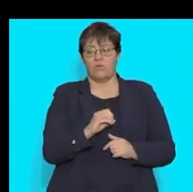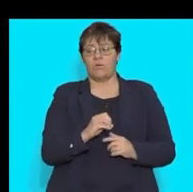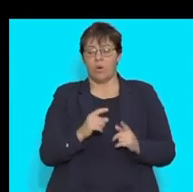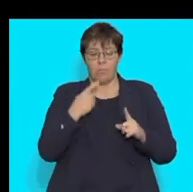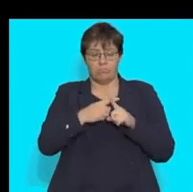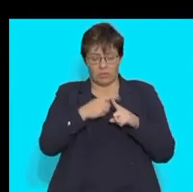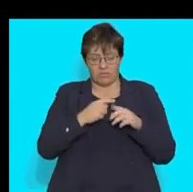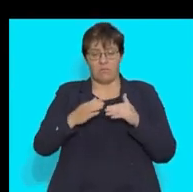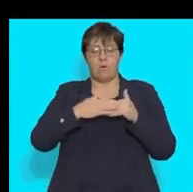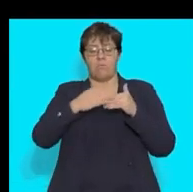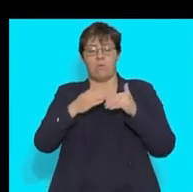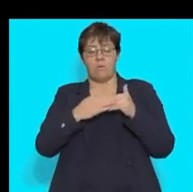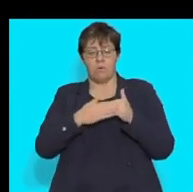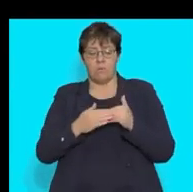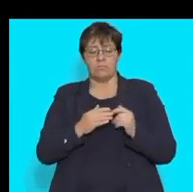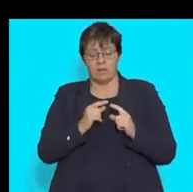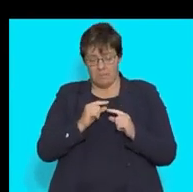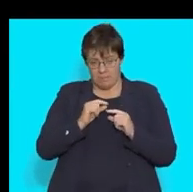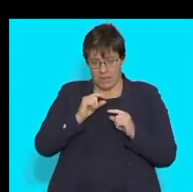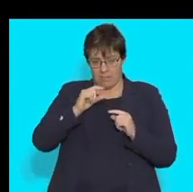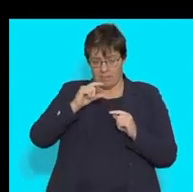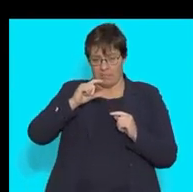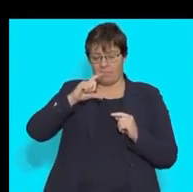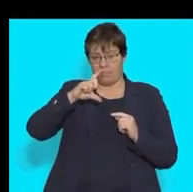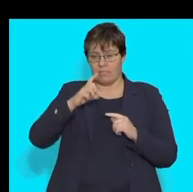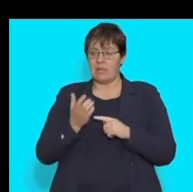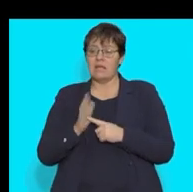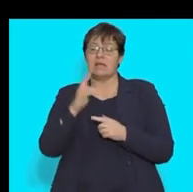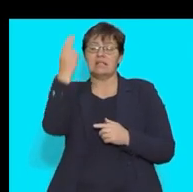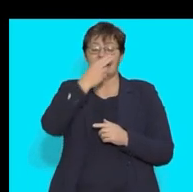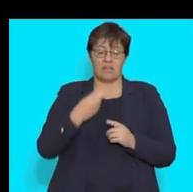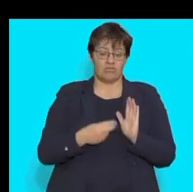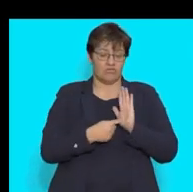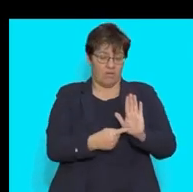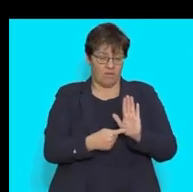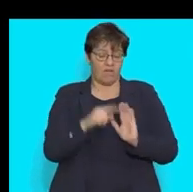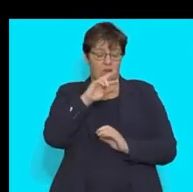increasing positively. And it's getting bigger and bigger. So the sketch graph that we would do